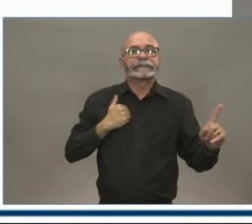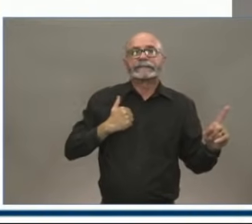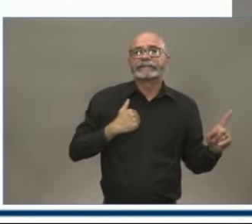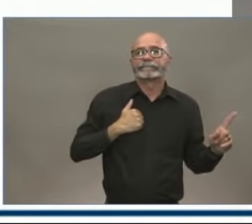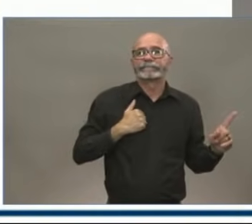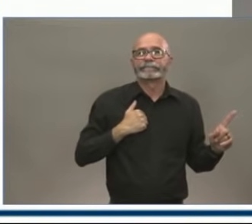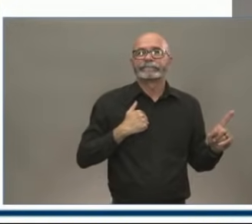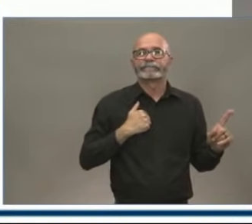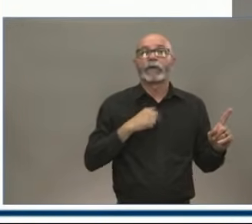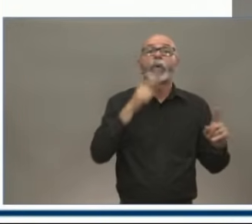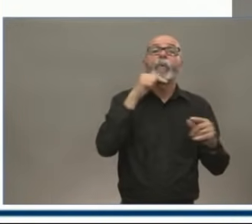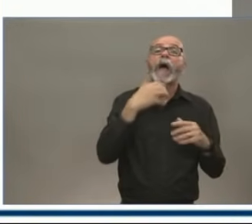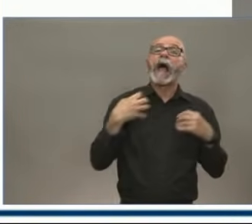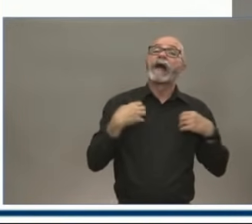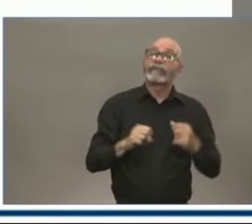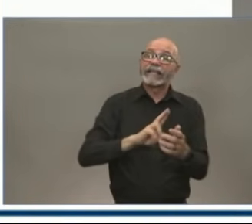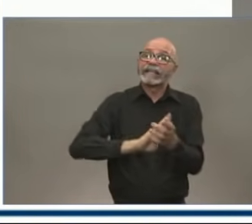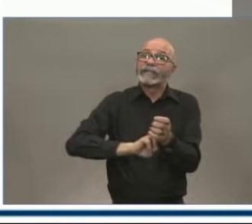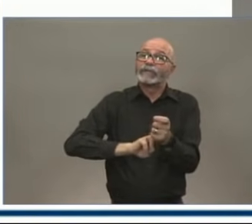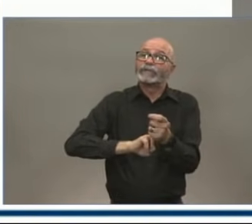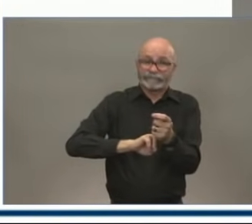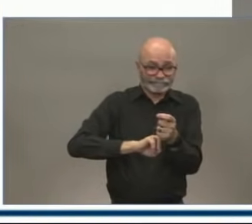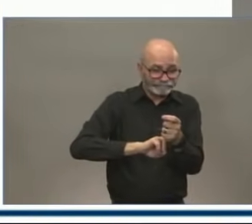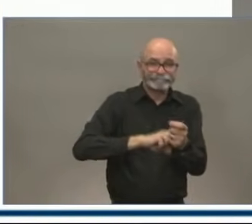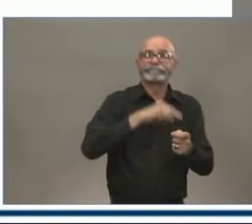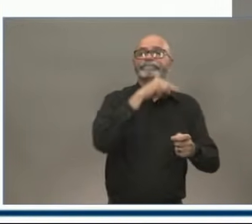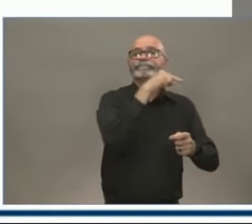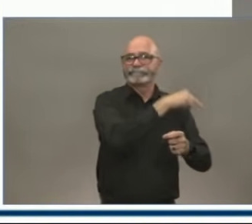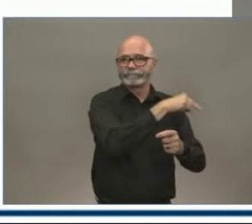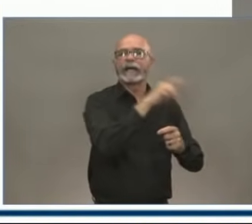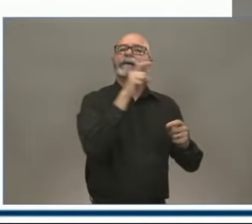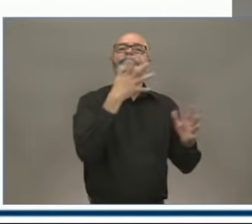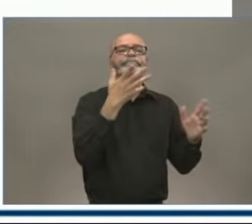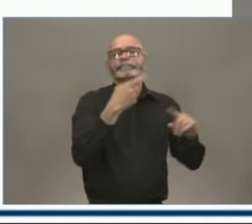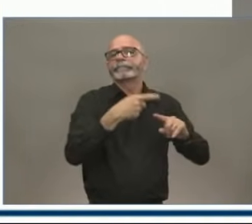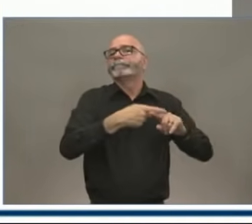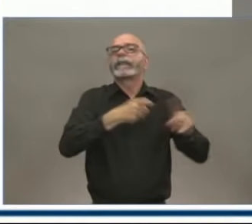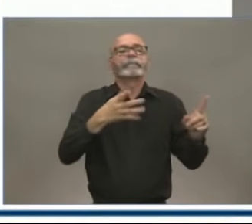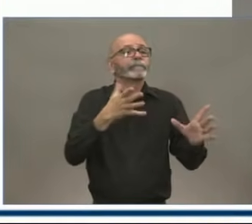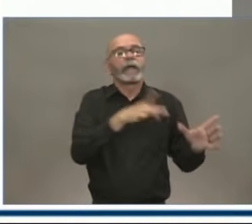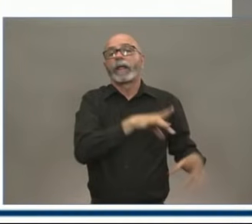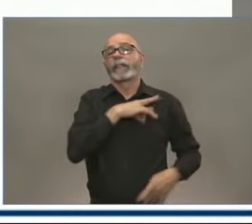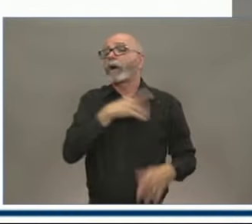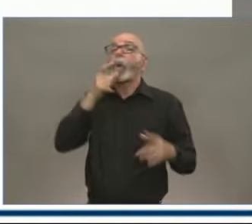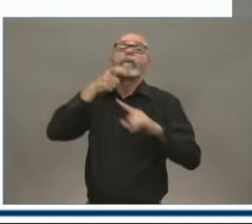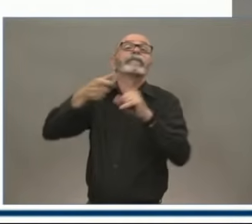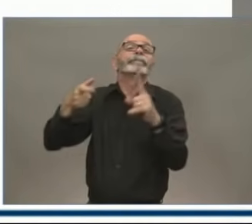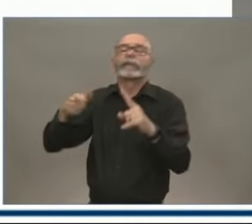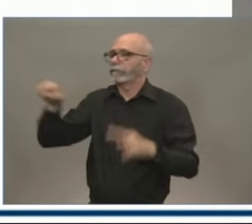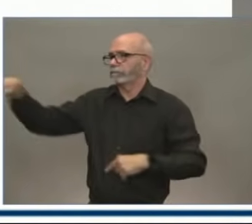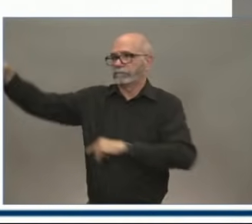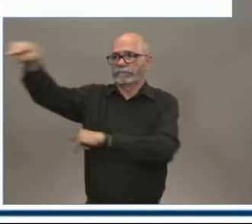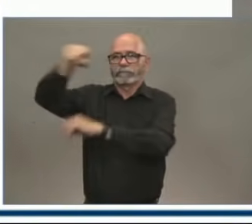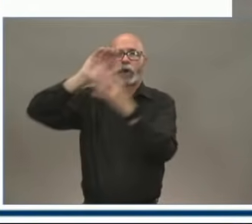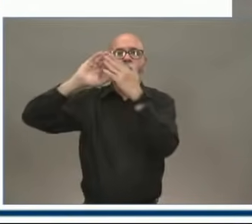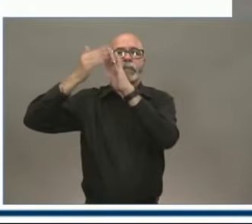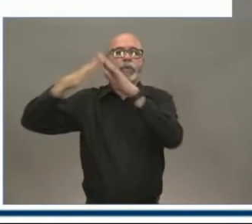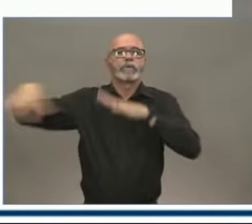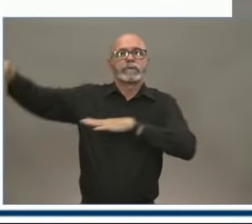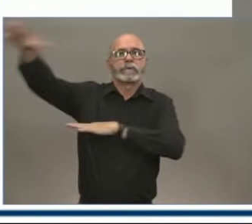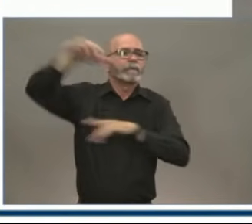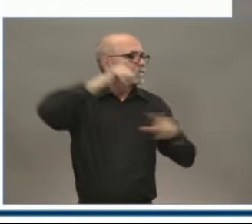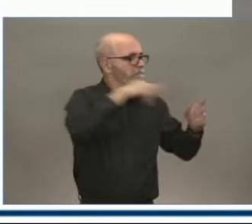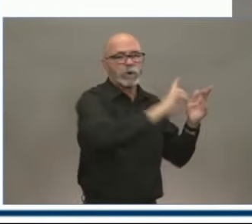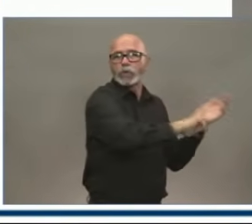cases, they've been exposed as part of their social activities out in the community. So there's no plans at this point of